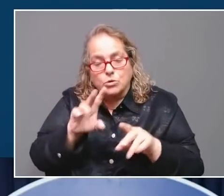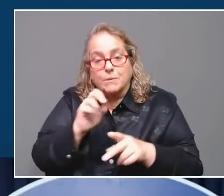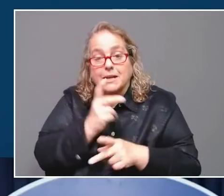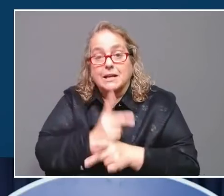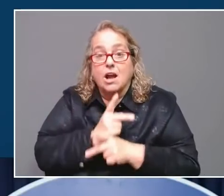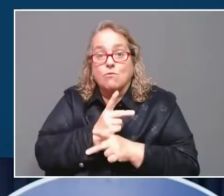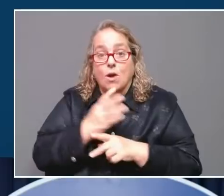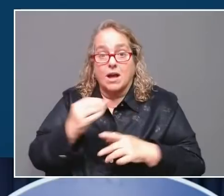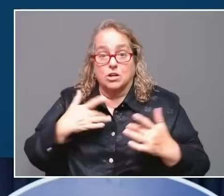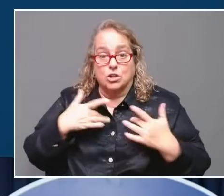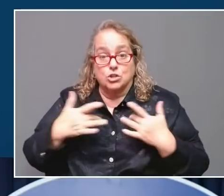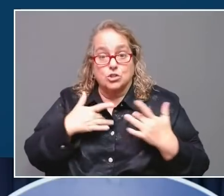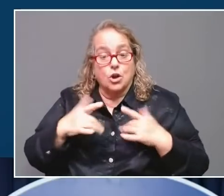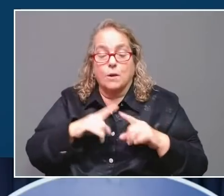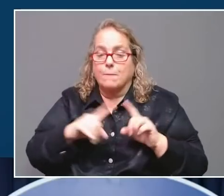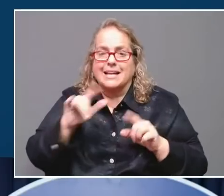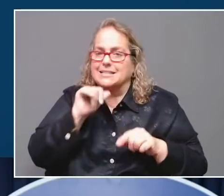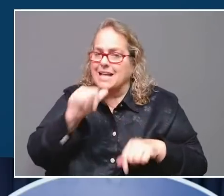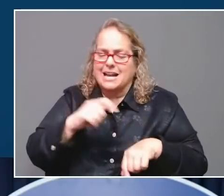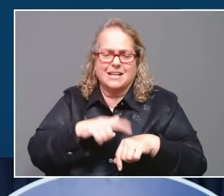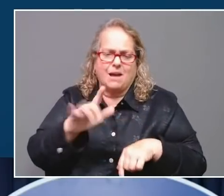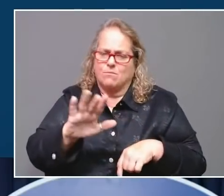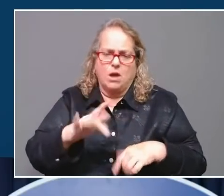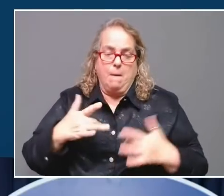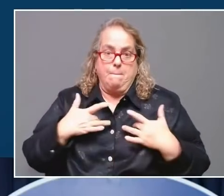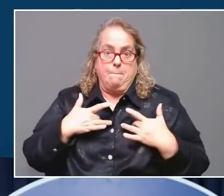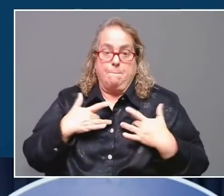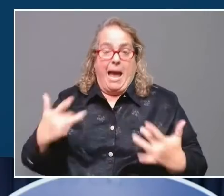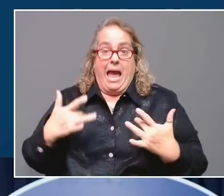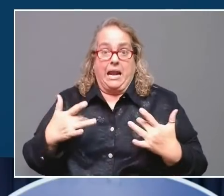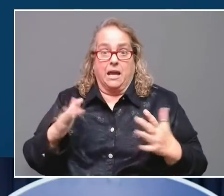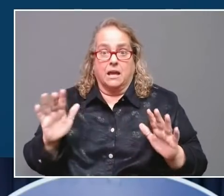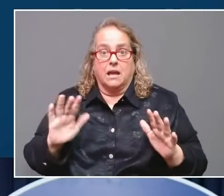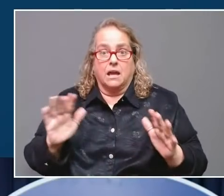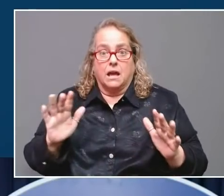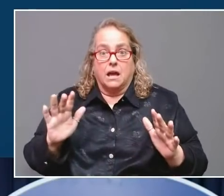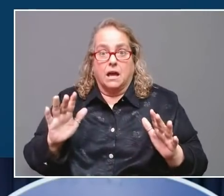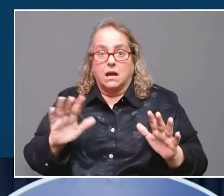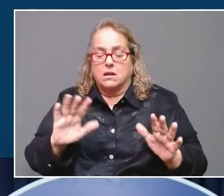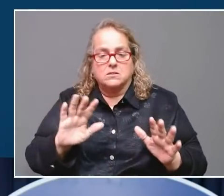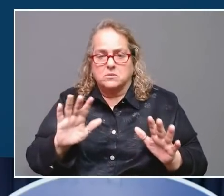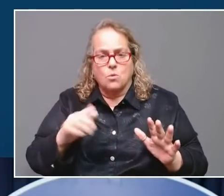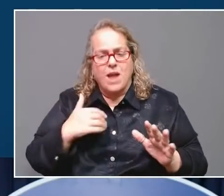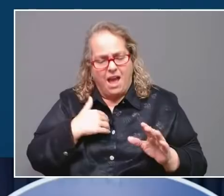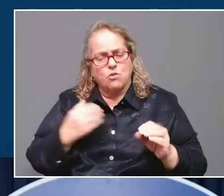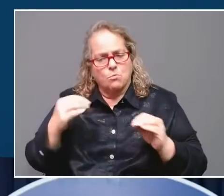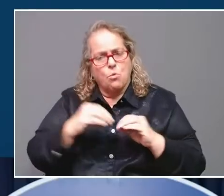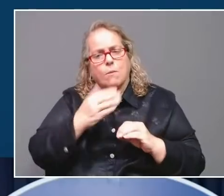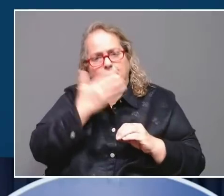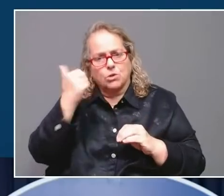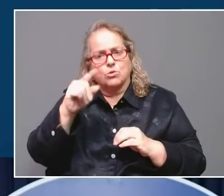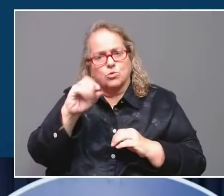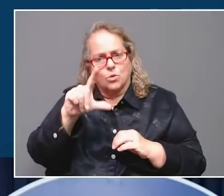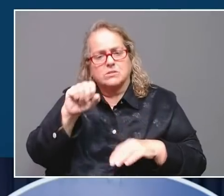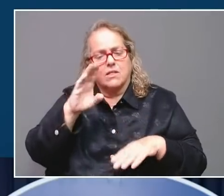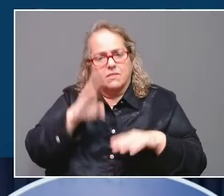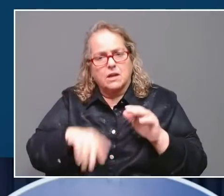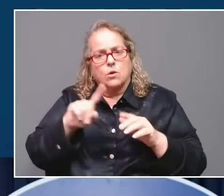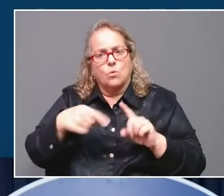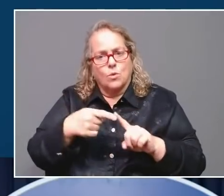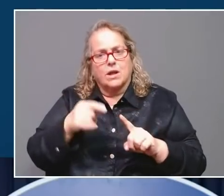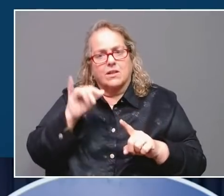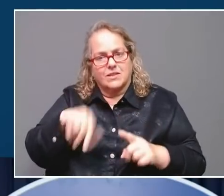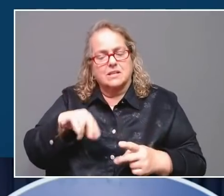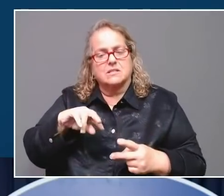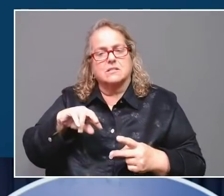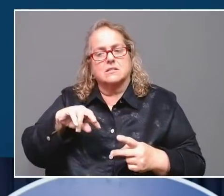concerned. It is not a time to panic. We have much better tools now than we did when this pandemic started last year, but we should be careful